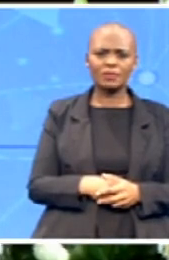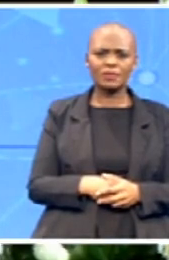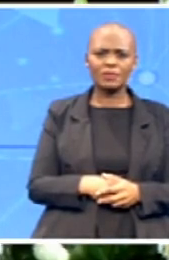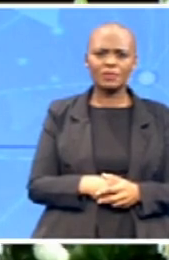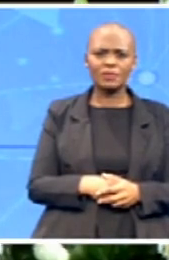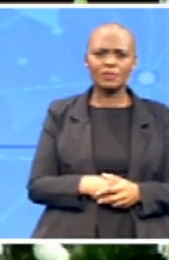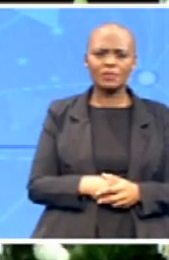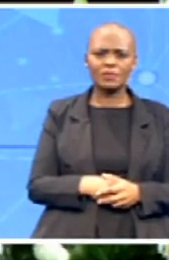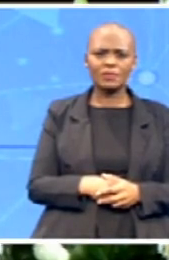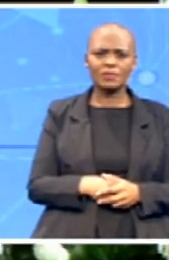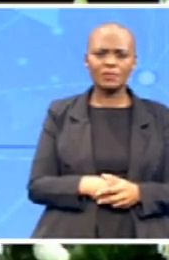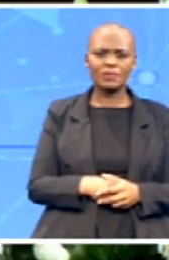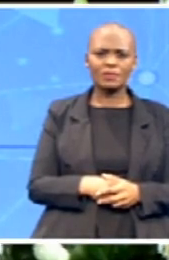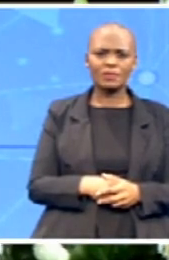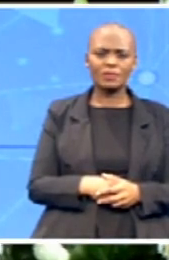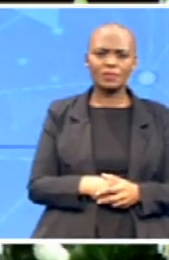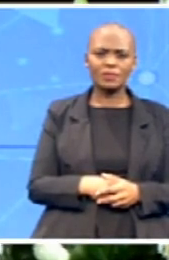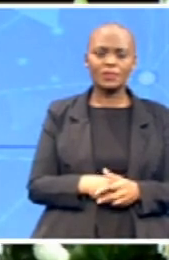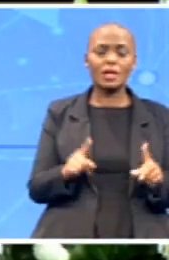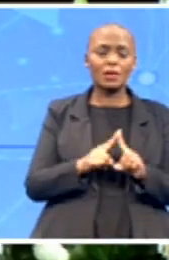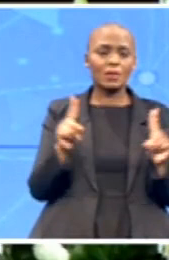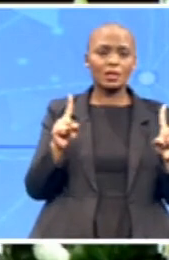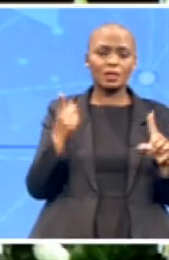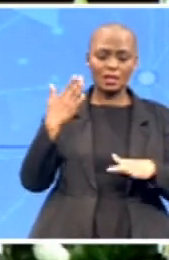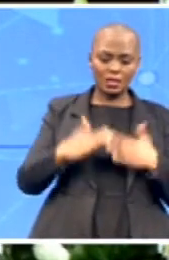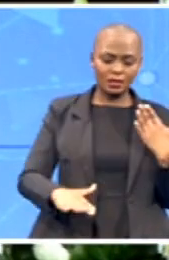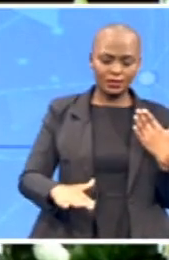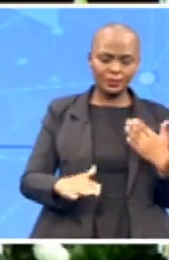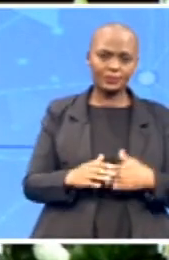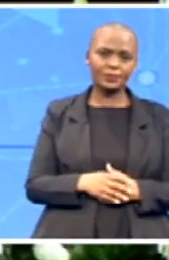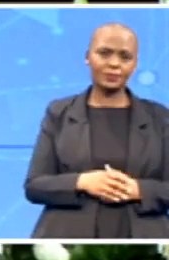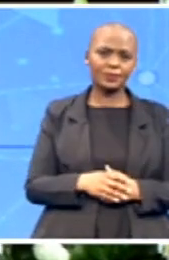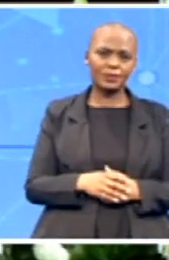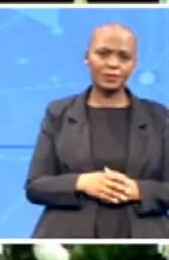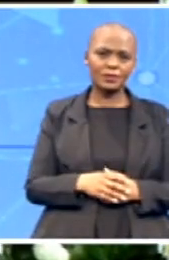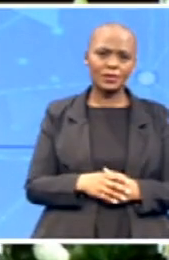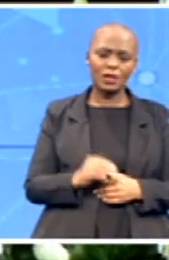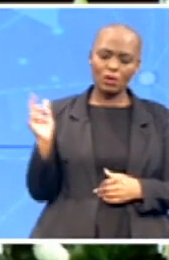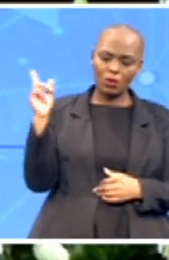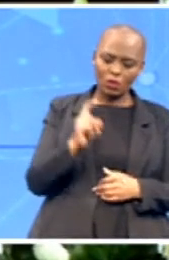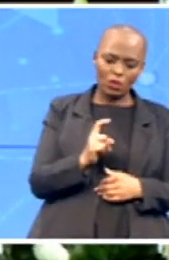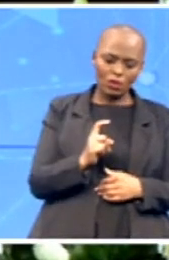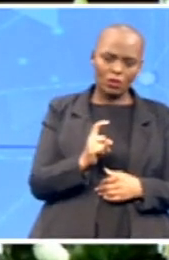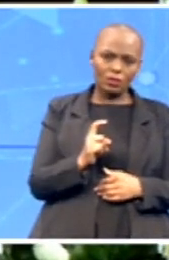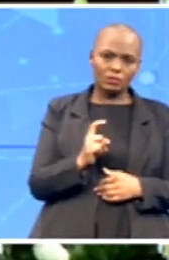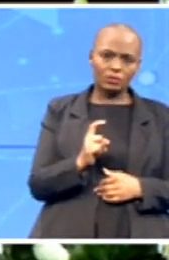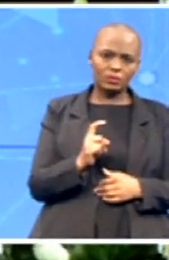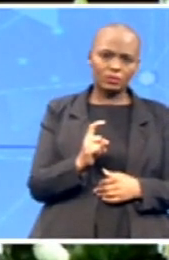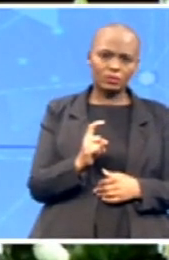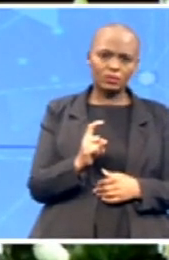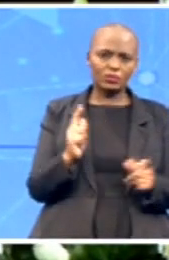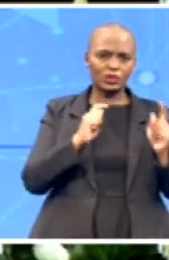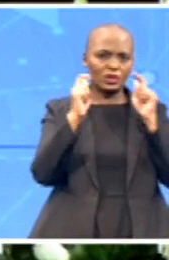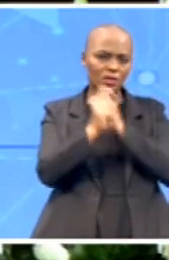But at the end, we were called, things were changed. Kileraya Cape Town, and we became members